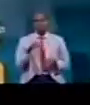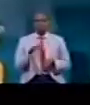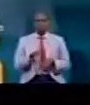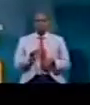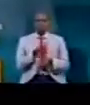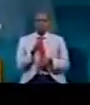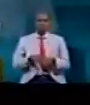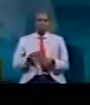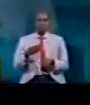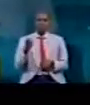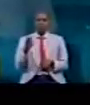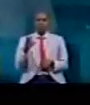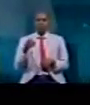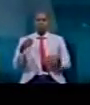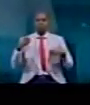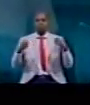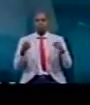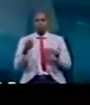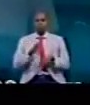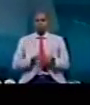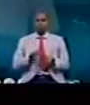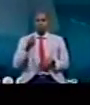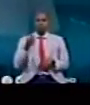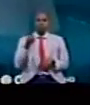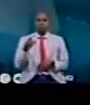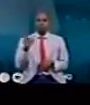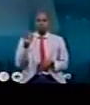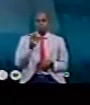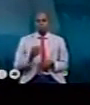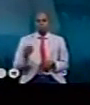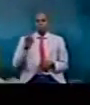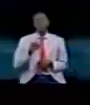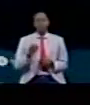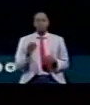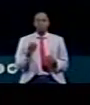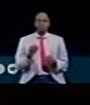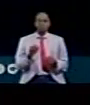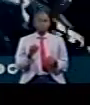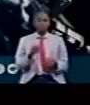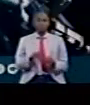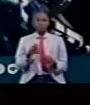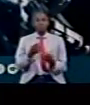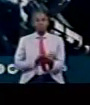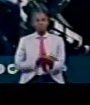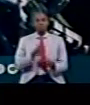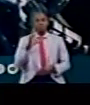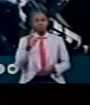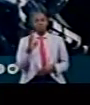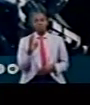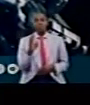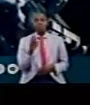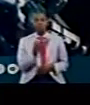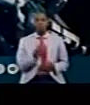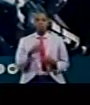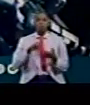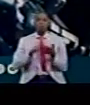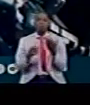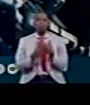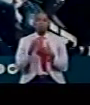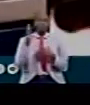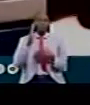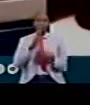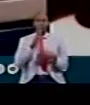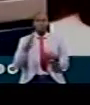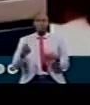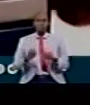all times, oh Lord, in the name of Jesus. In the mighty name of Jesus. We pray